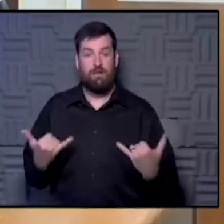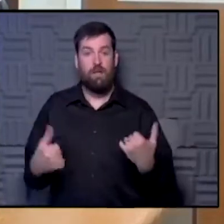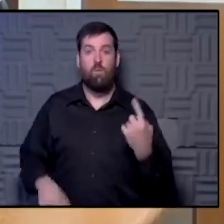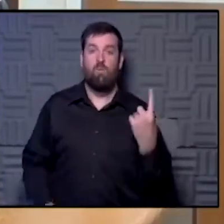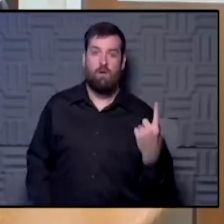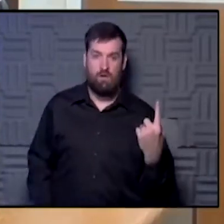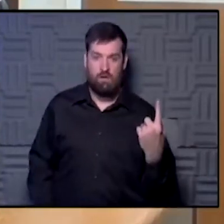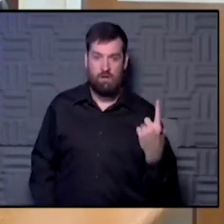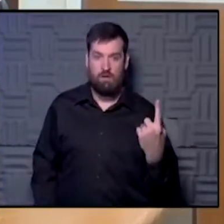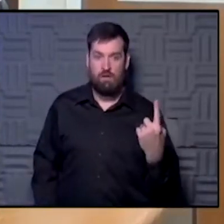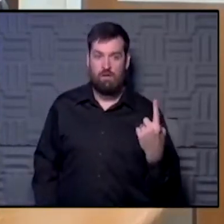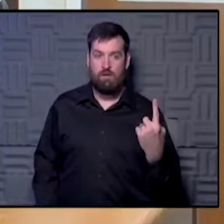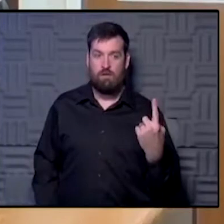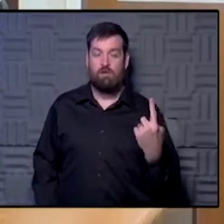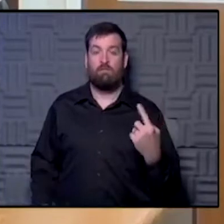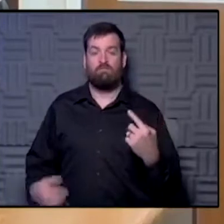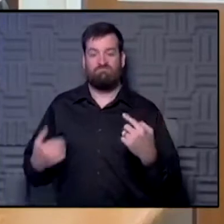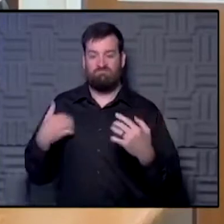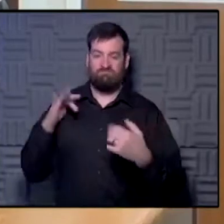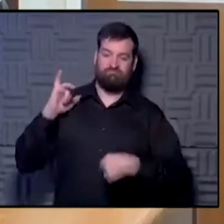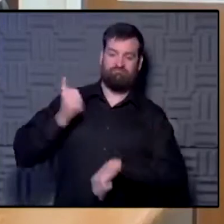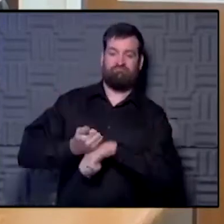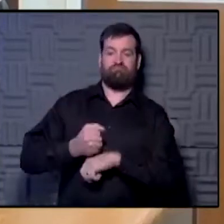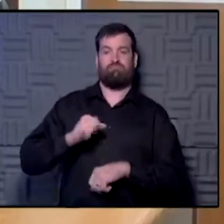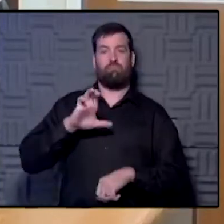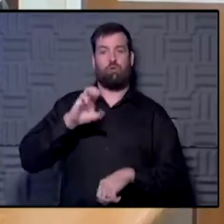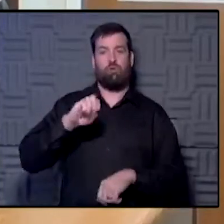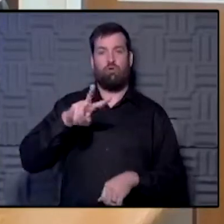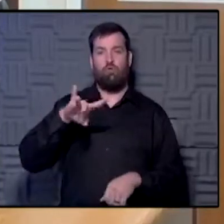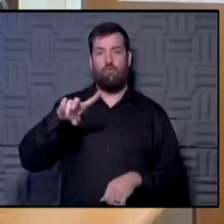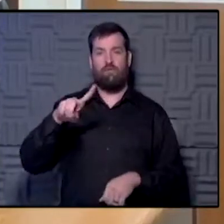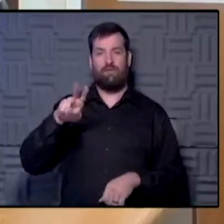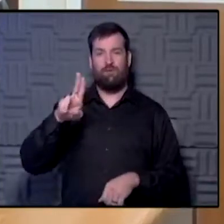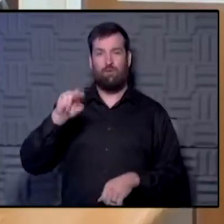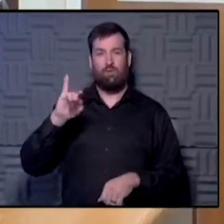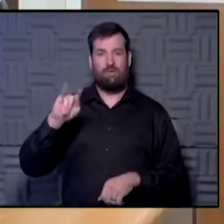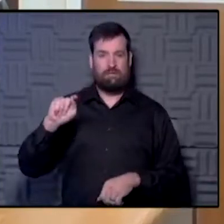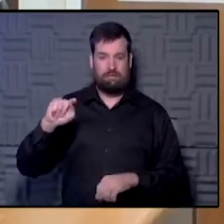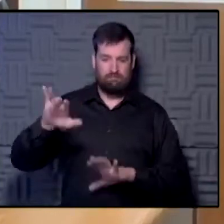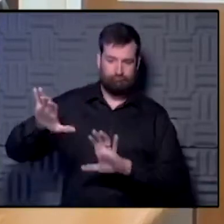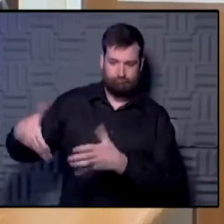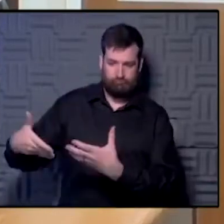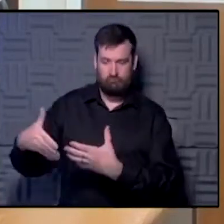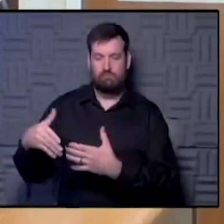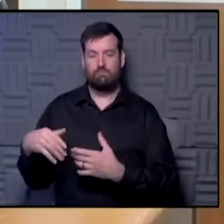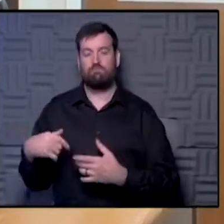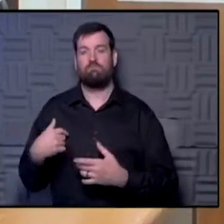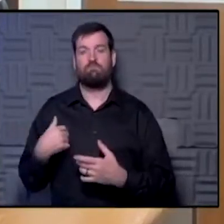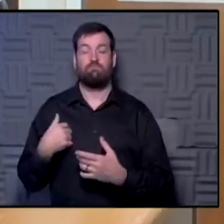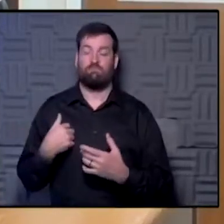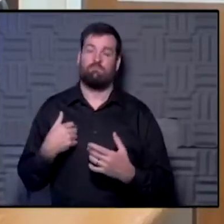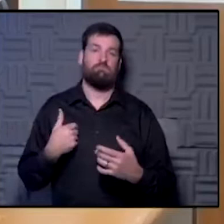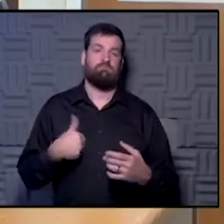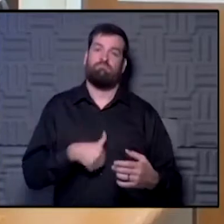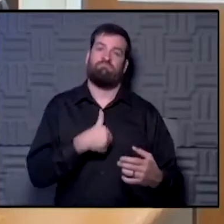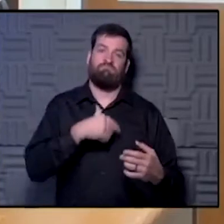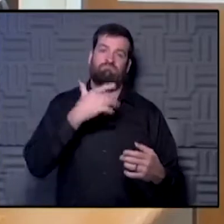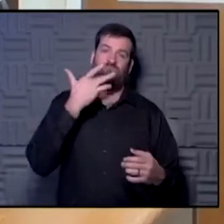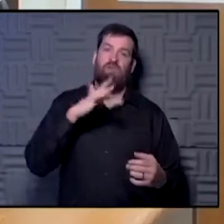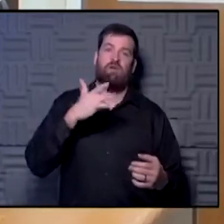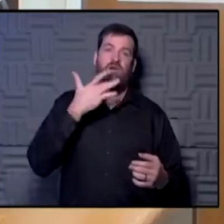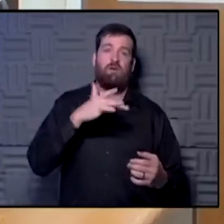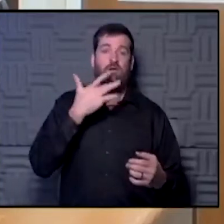We have made a COVID unit, which we house them in. And we have been so fortunate,